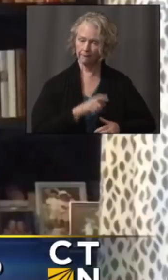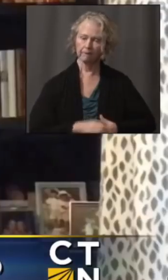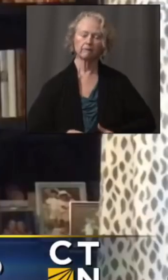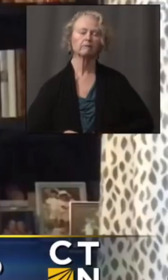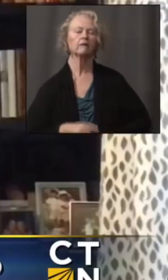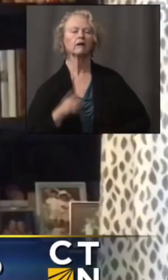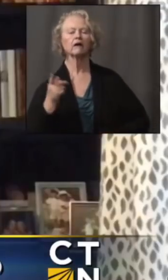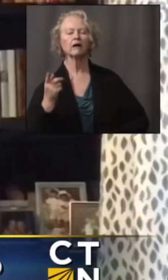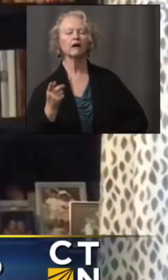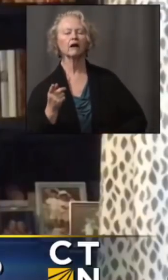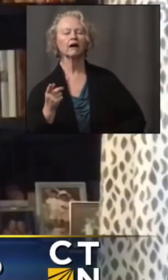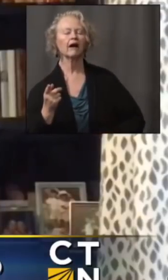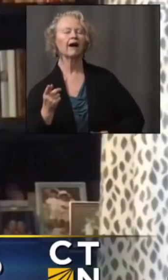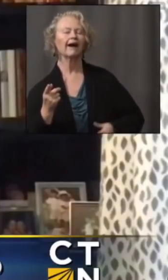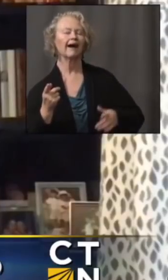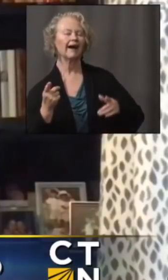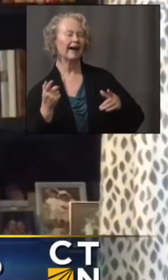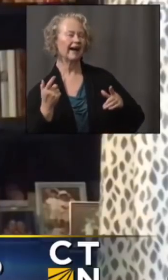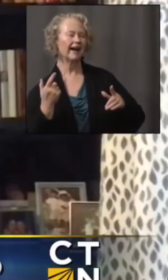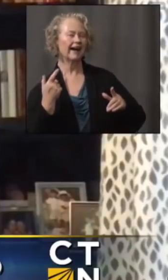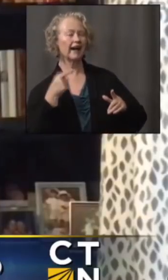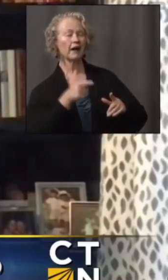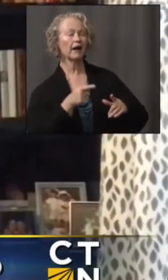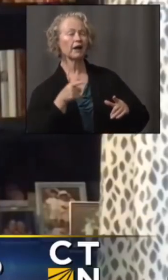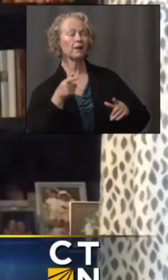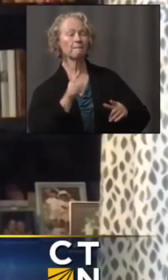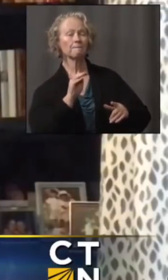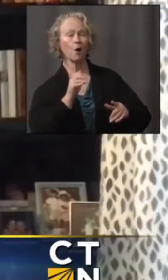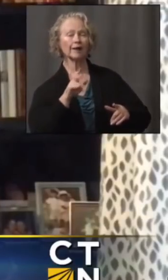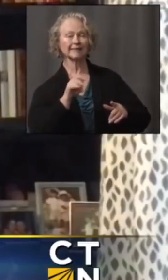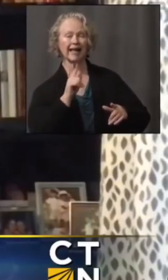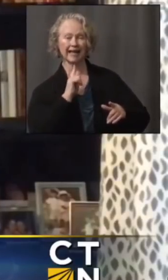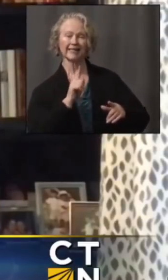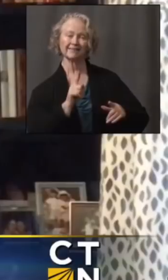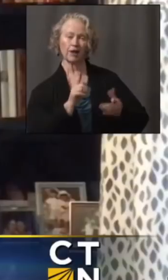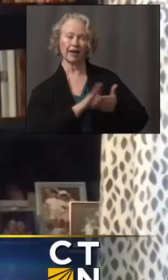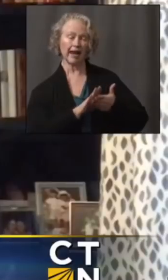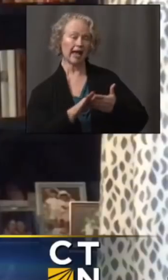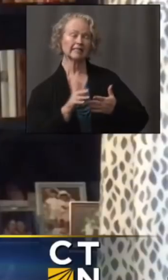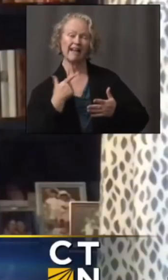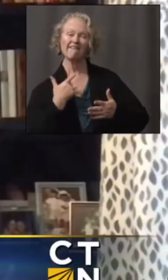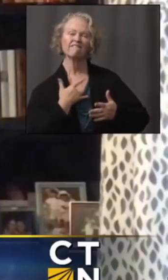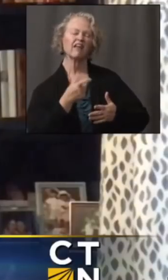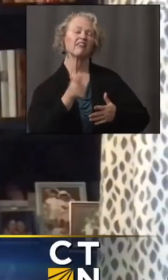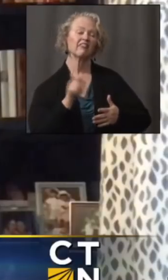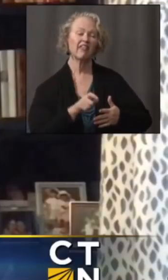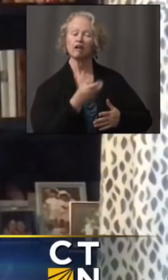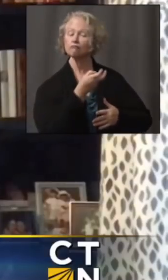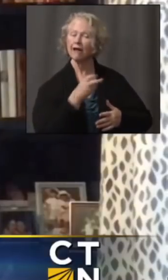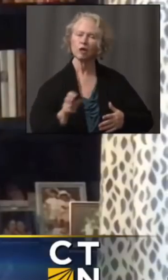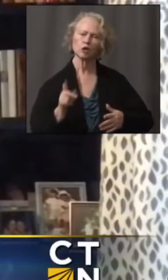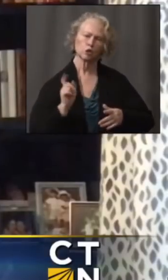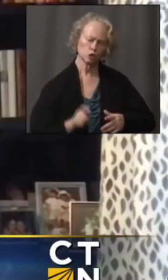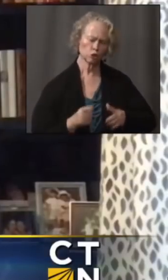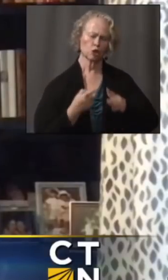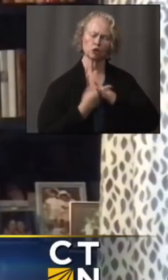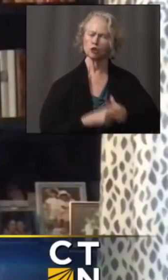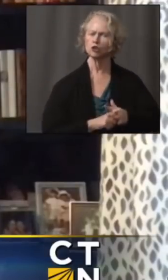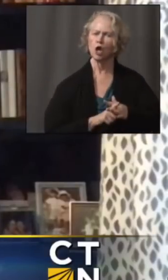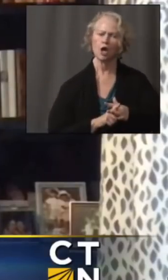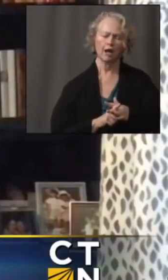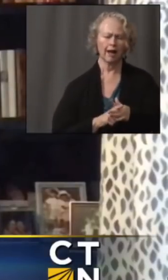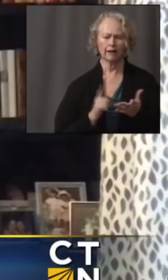I think Marcel is too nice. I mean, I think it's really urgent that this transition begin on a constructive basis. And